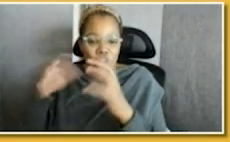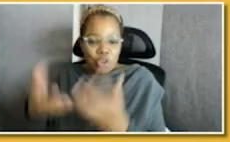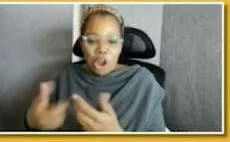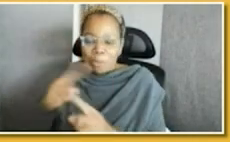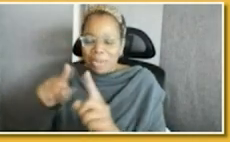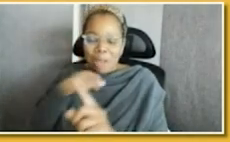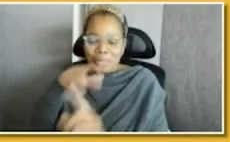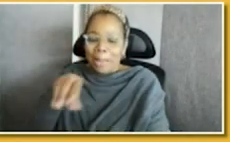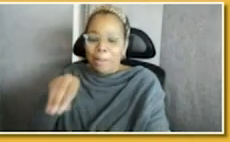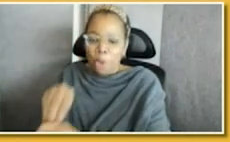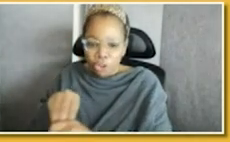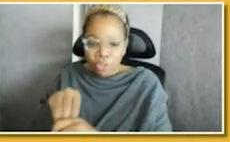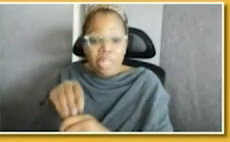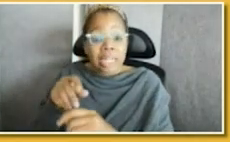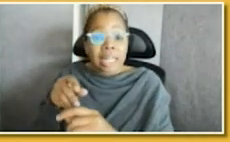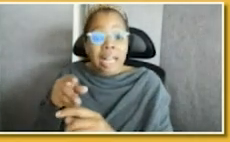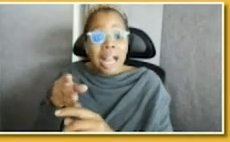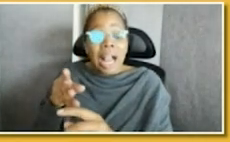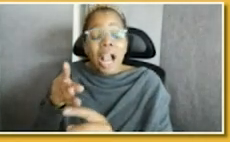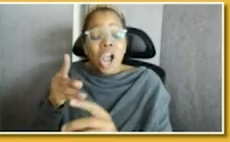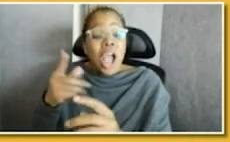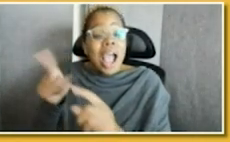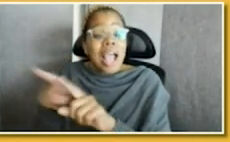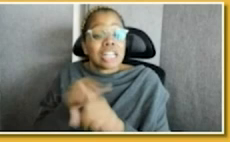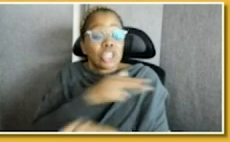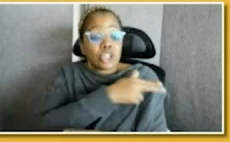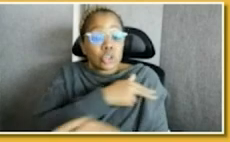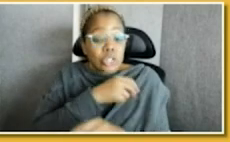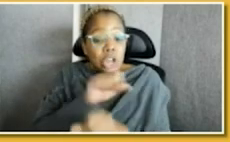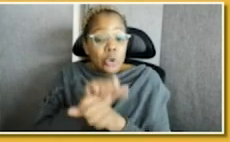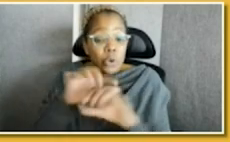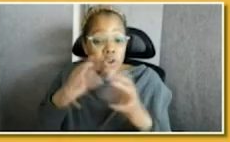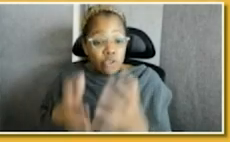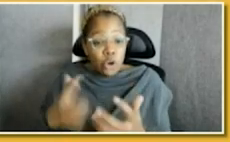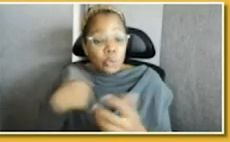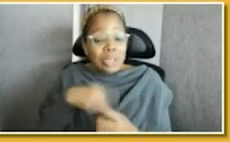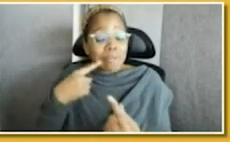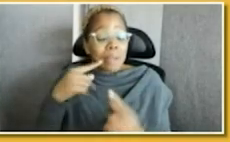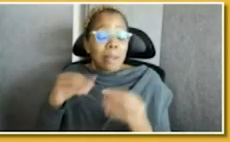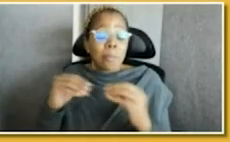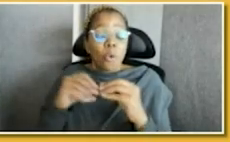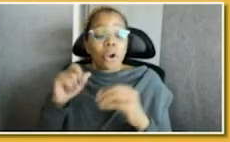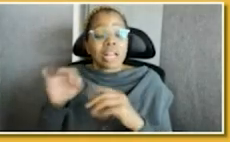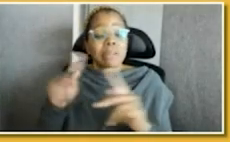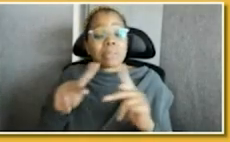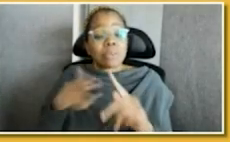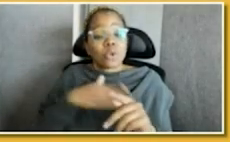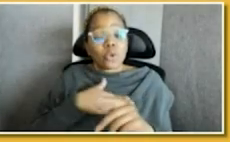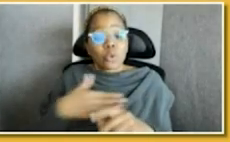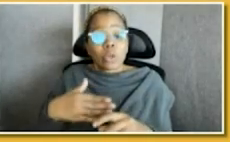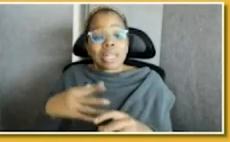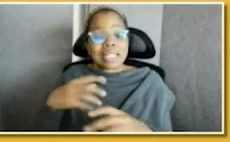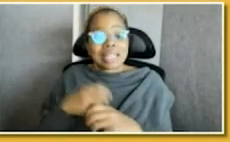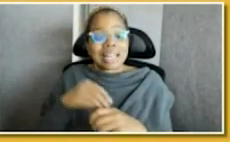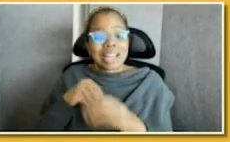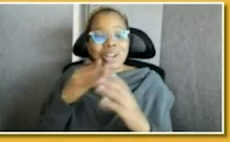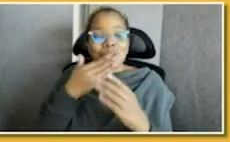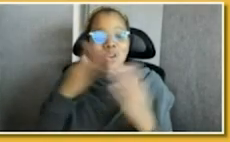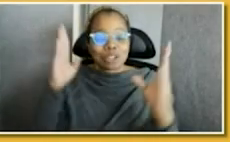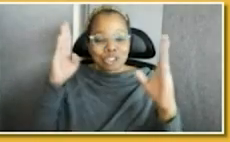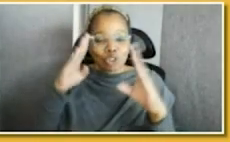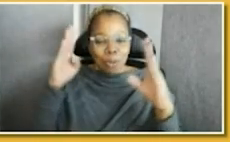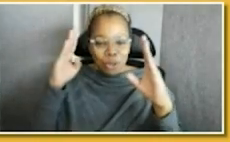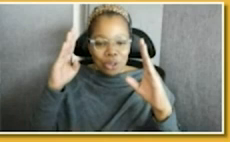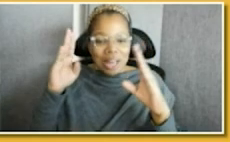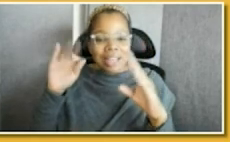unionized workforce, we could get a lot more done if more people were willing to get into good trouble. And that's what my whole life